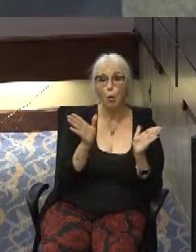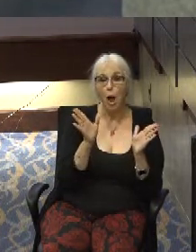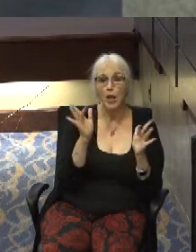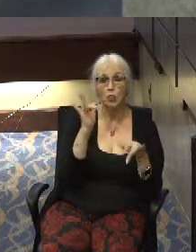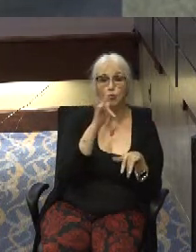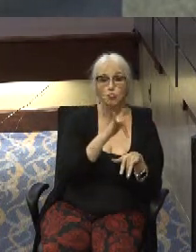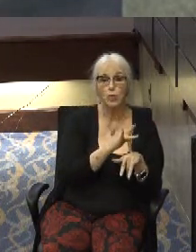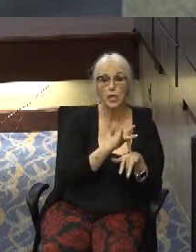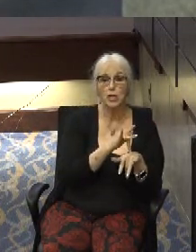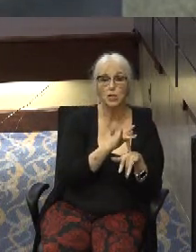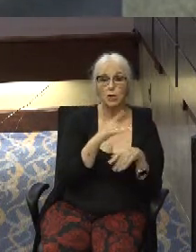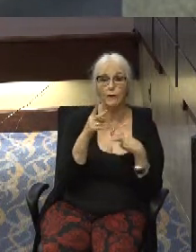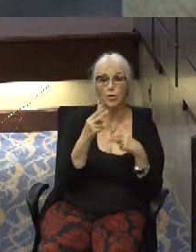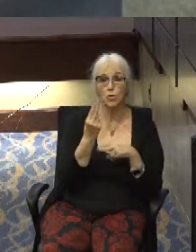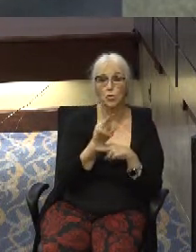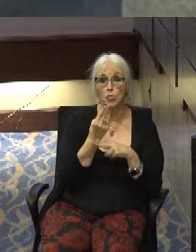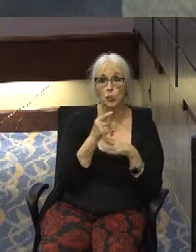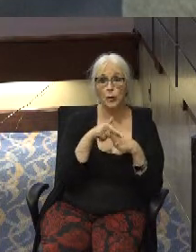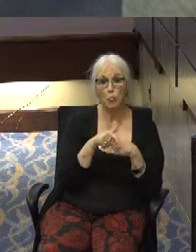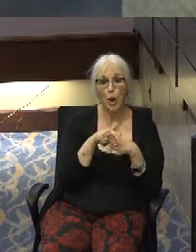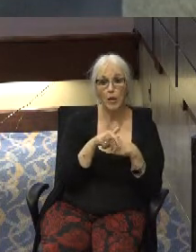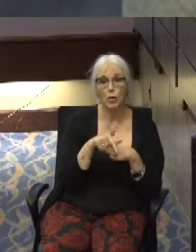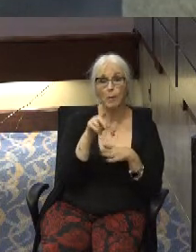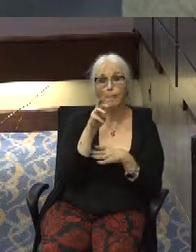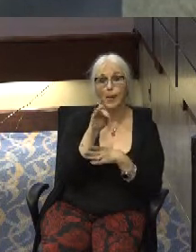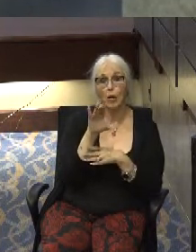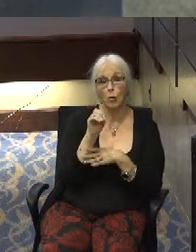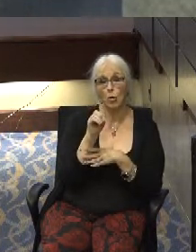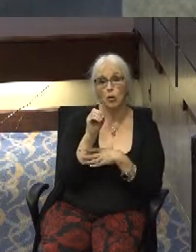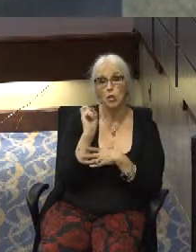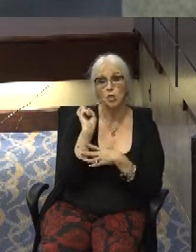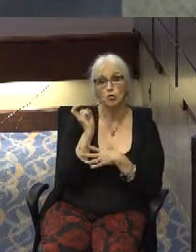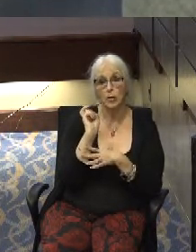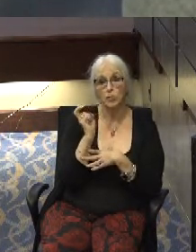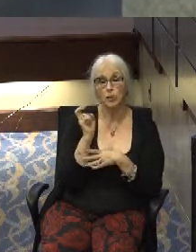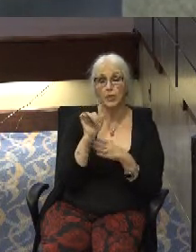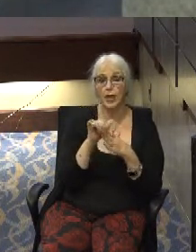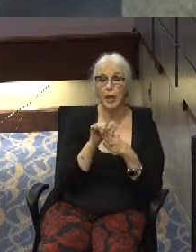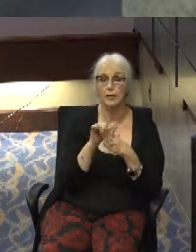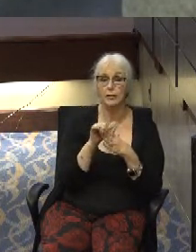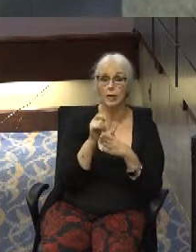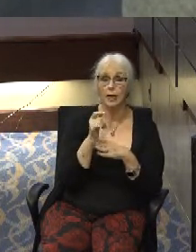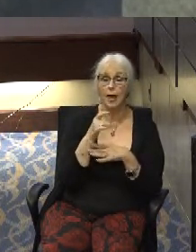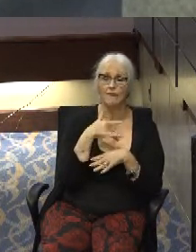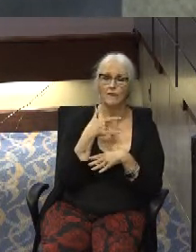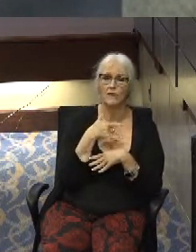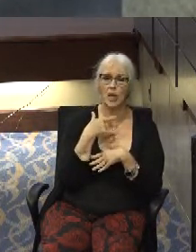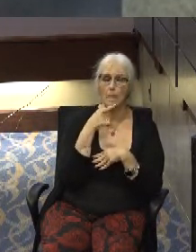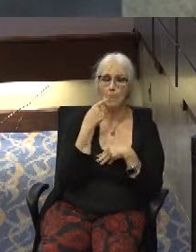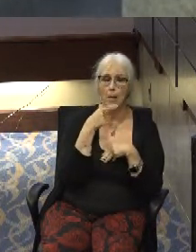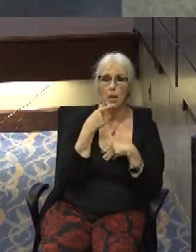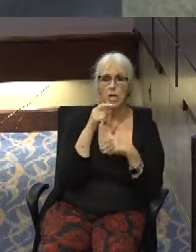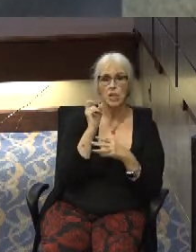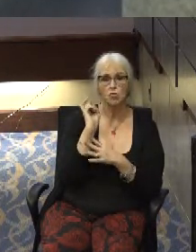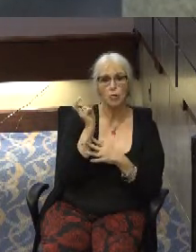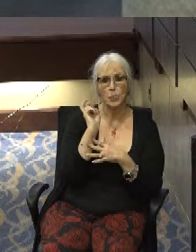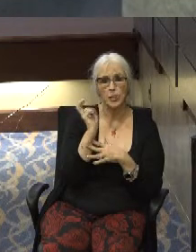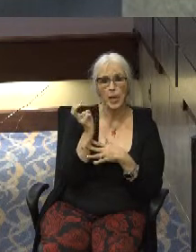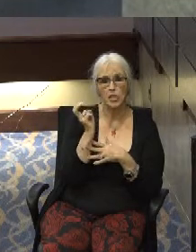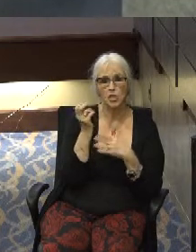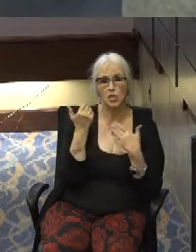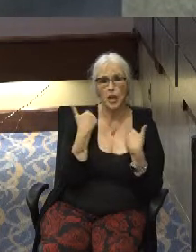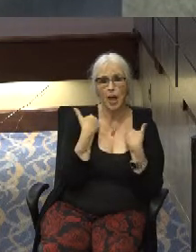user and riders in microtransit? And said differently is, I feel like public transportation